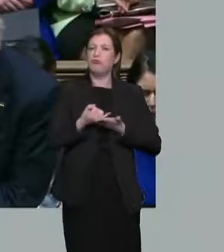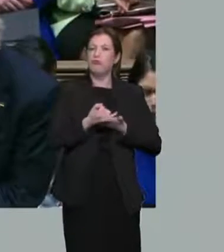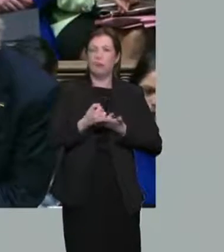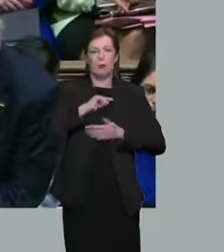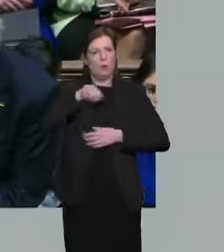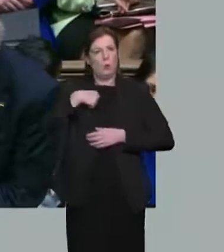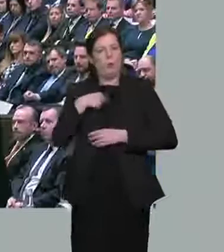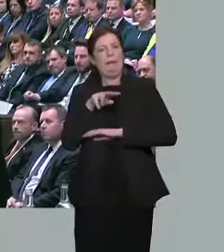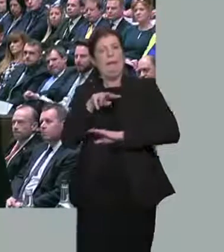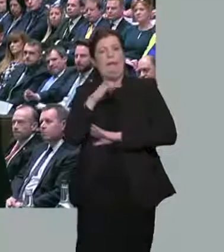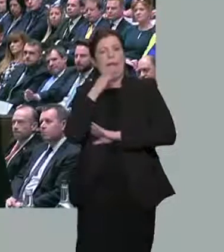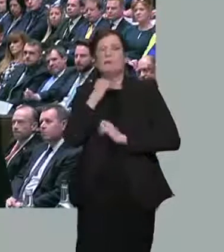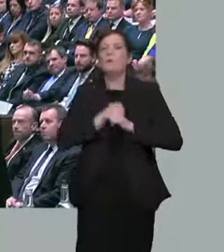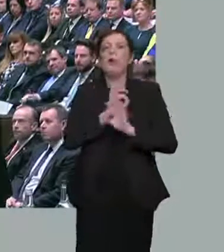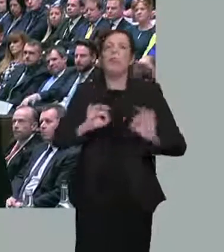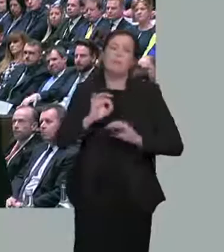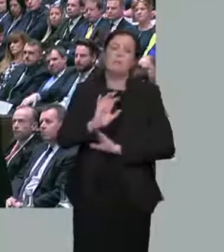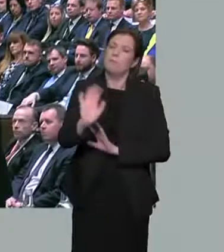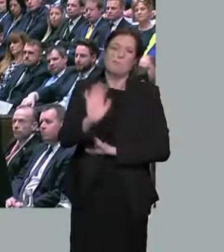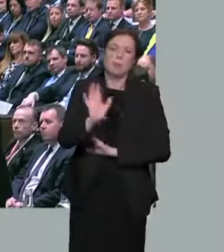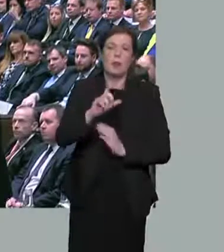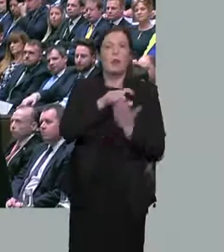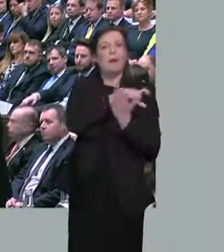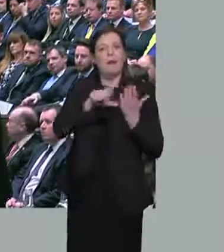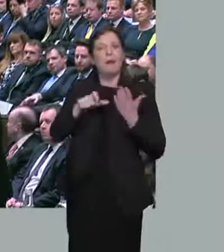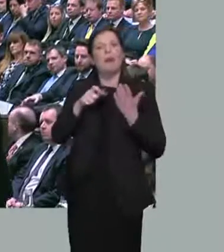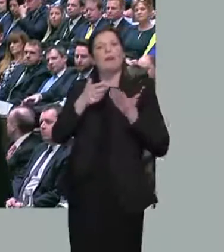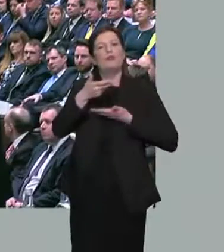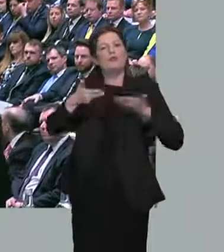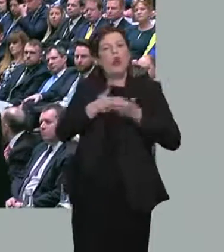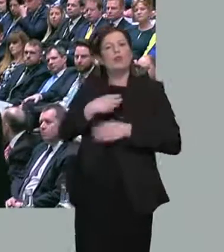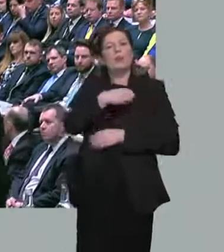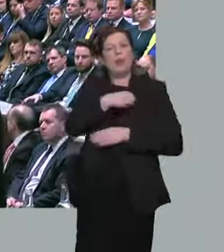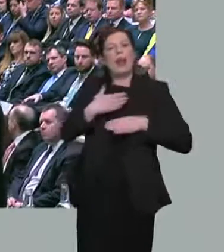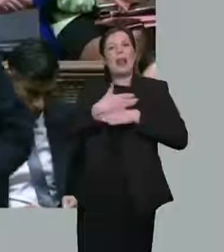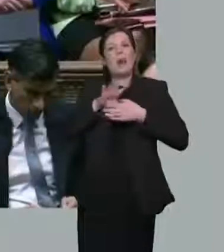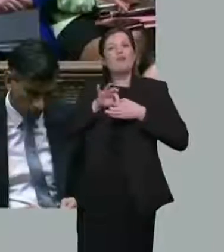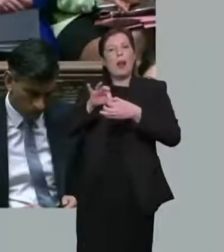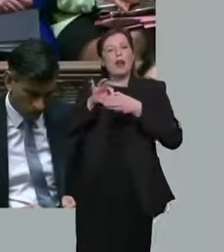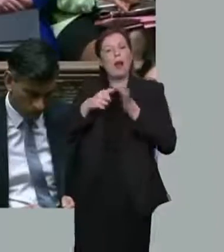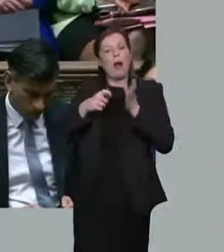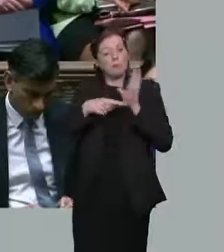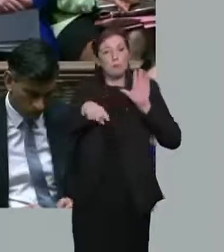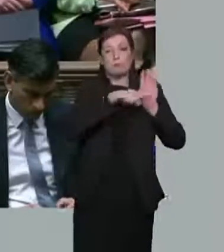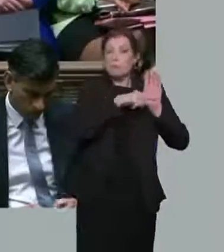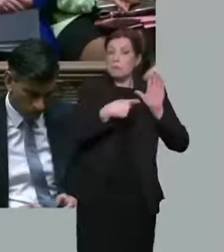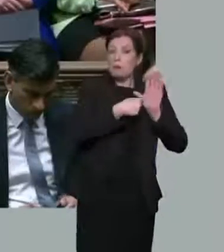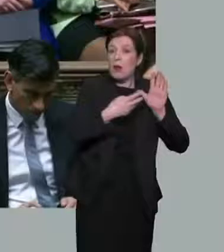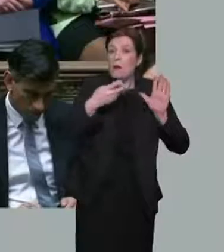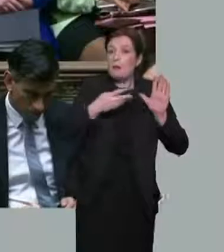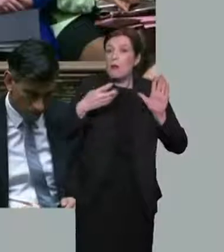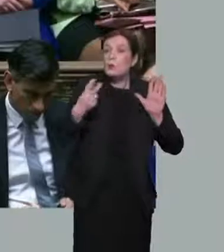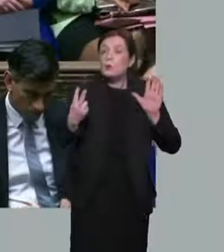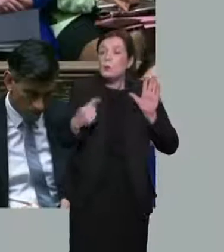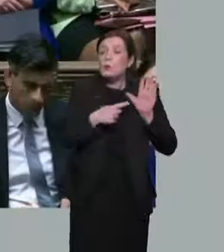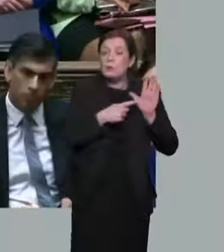Mr Speaker, because under Section 194 of the Trades Union and Labour Relations Act of 1992, it